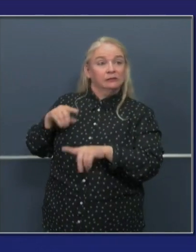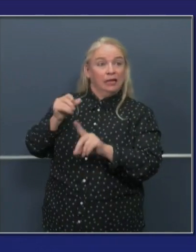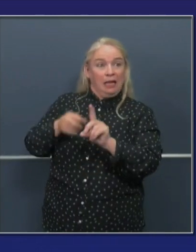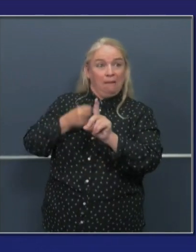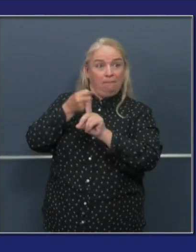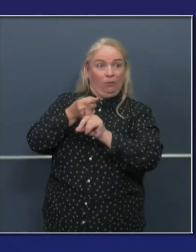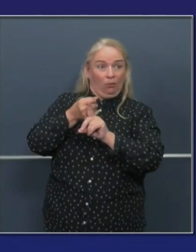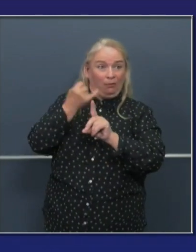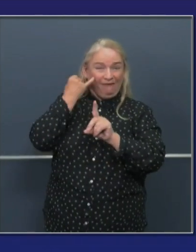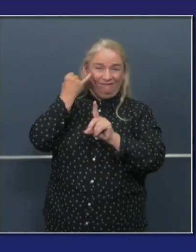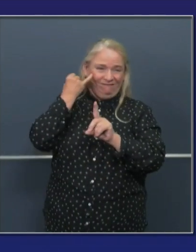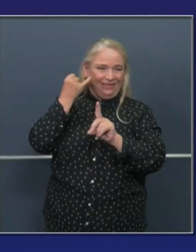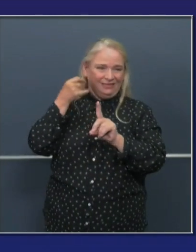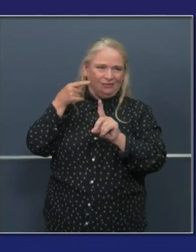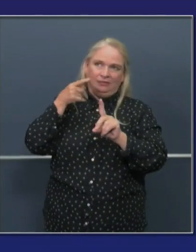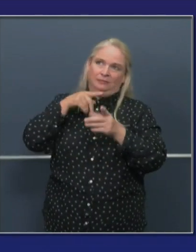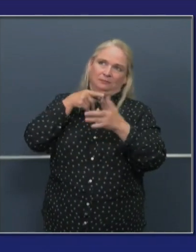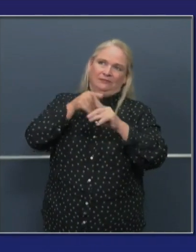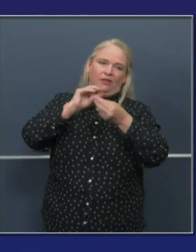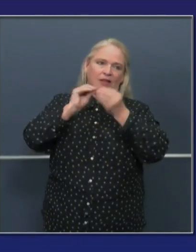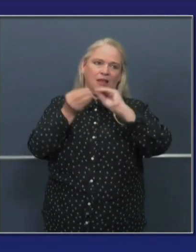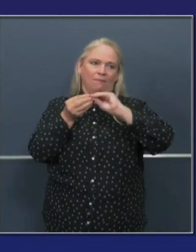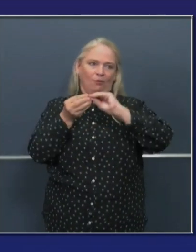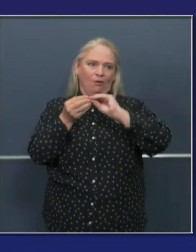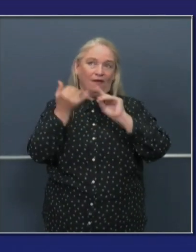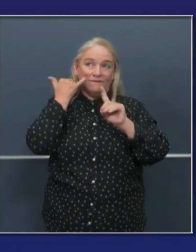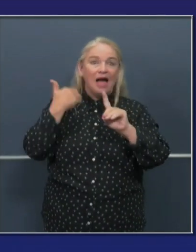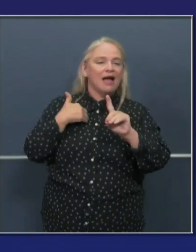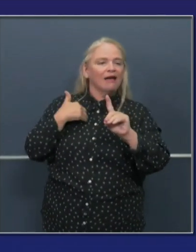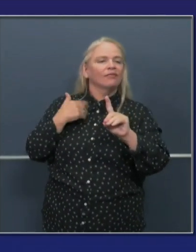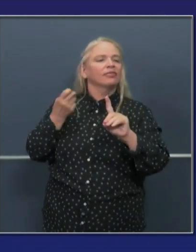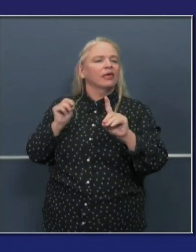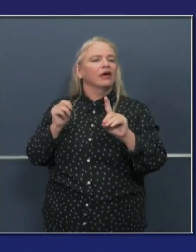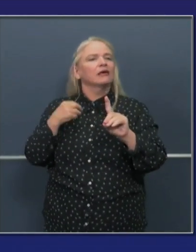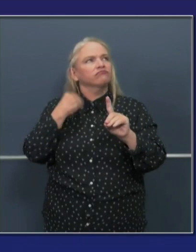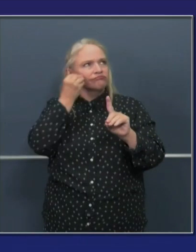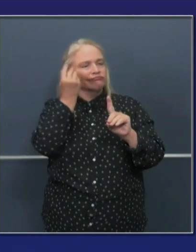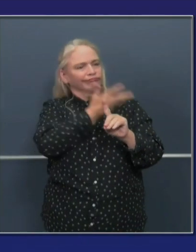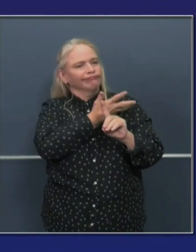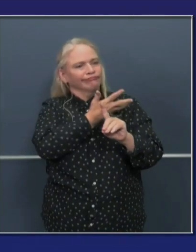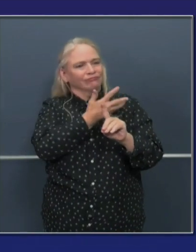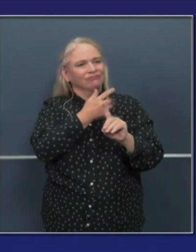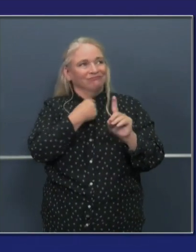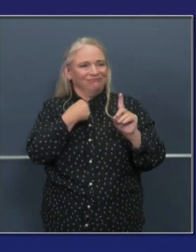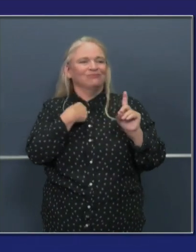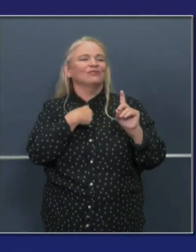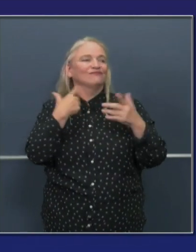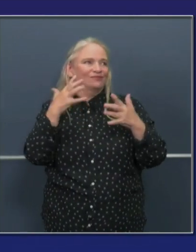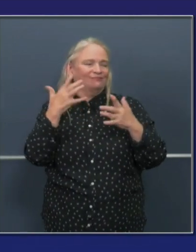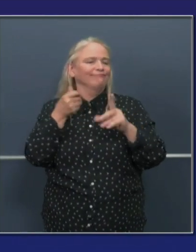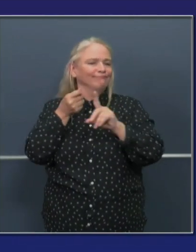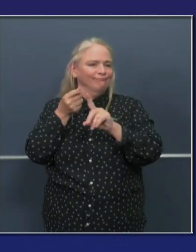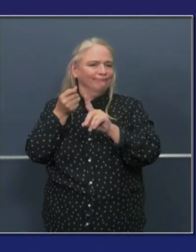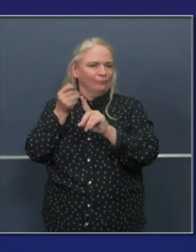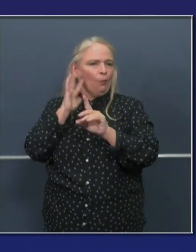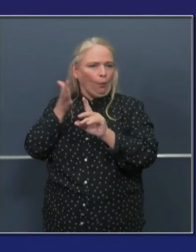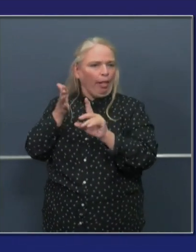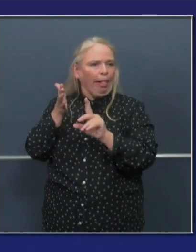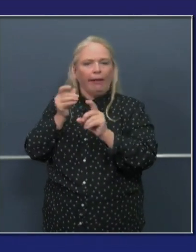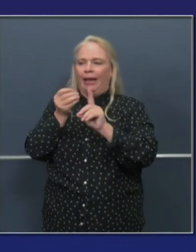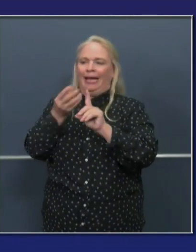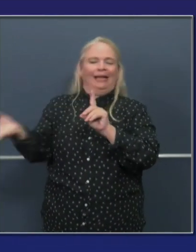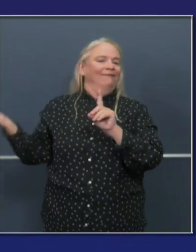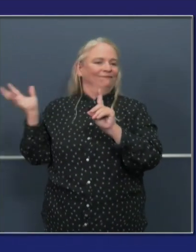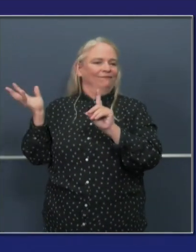make the distributions that we've made, that we can help support other states. They're reimbursing us 100% of those costs.